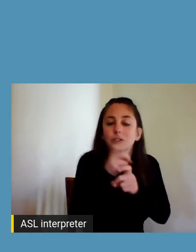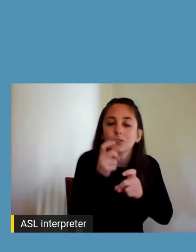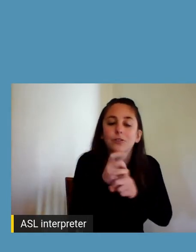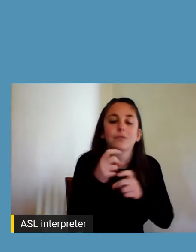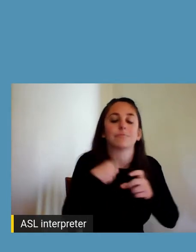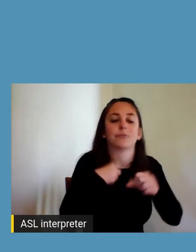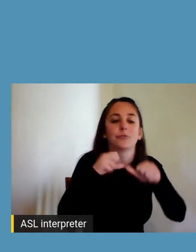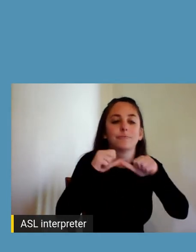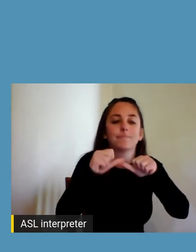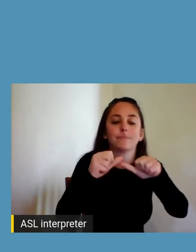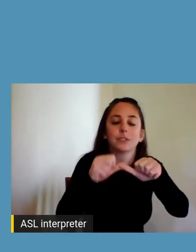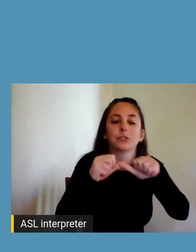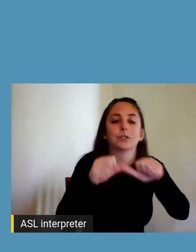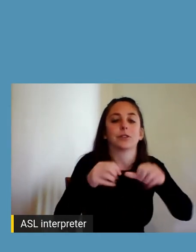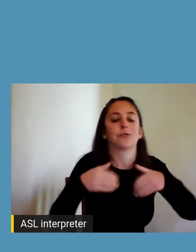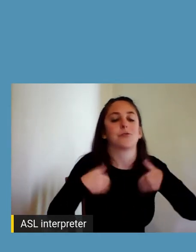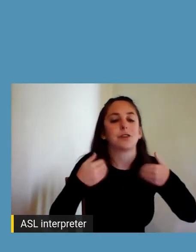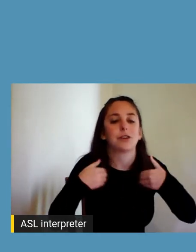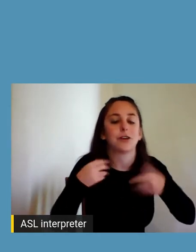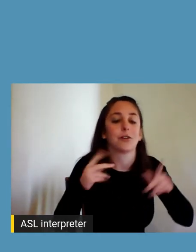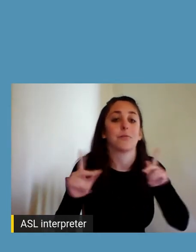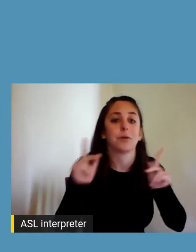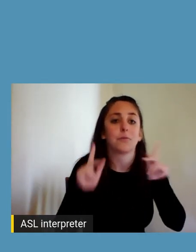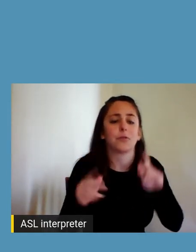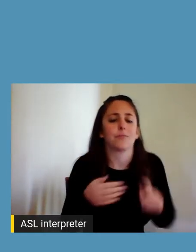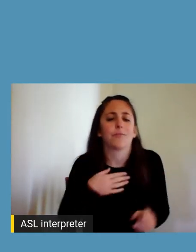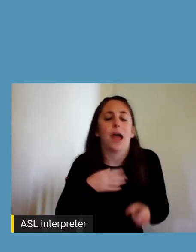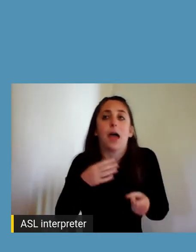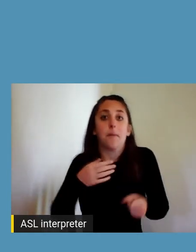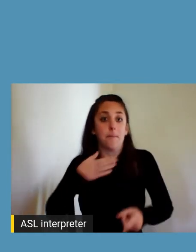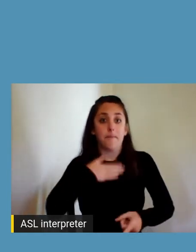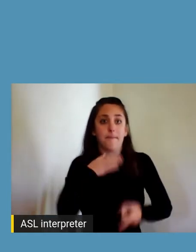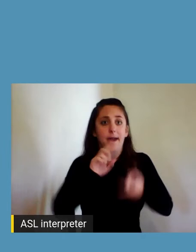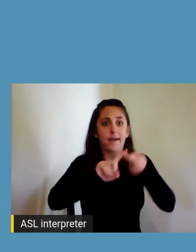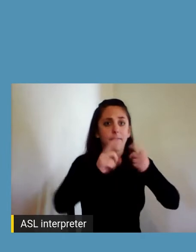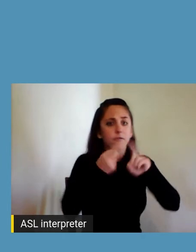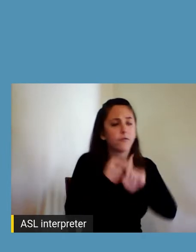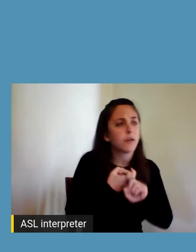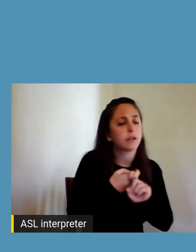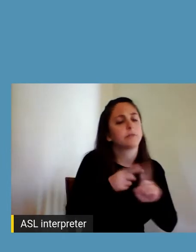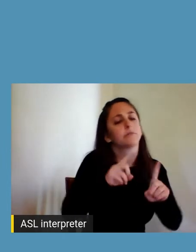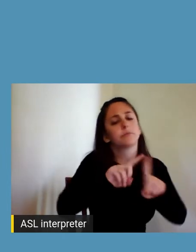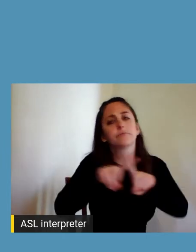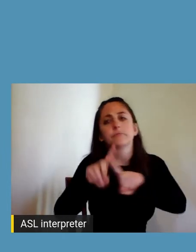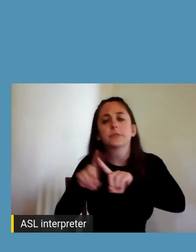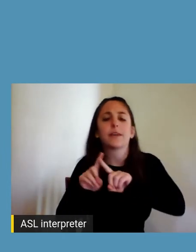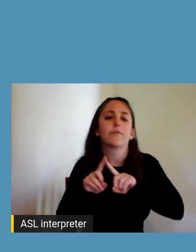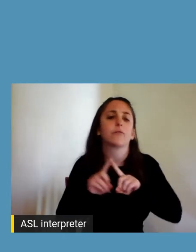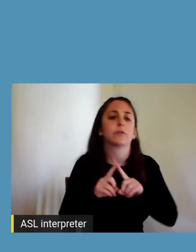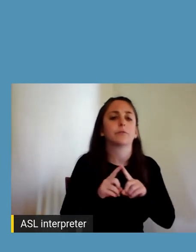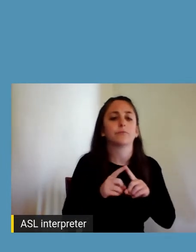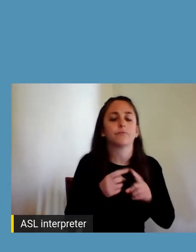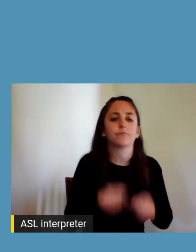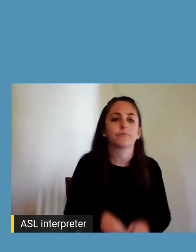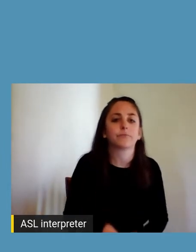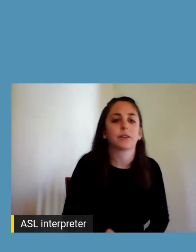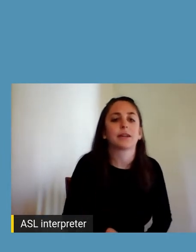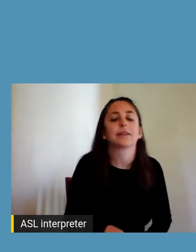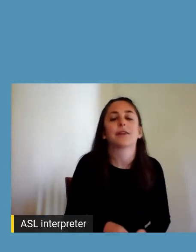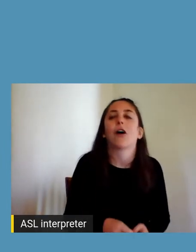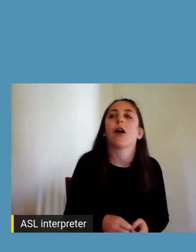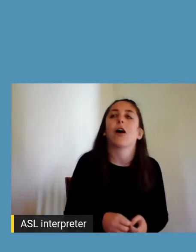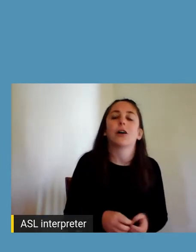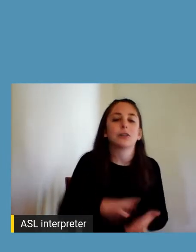For my colleagues, my friends, my family, maybe I'll reference 90 stars like Britney or Gwen. I've listened, I've learned, and